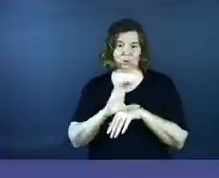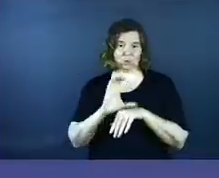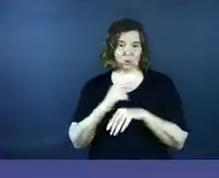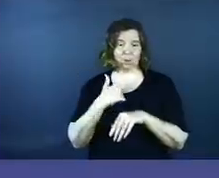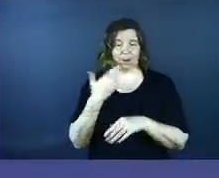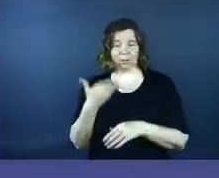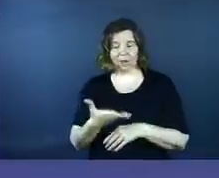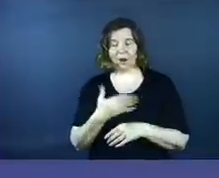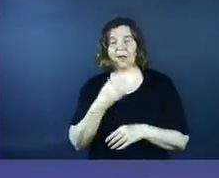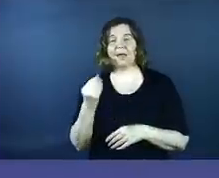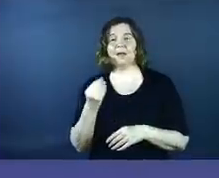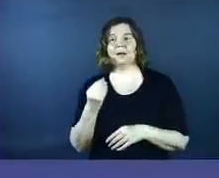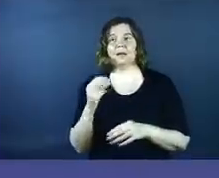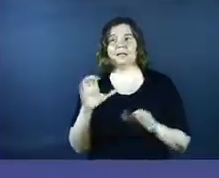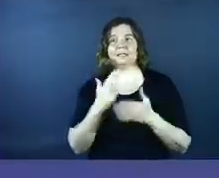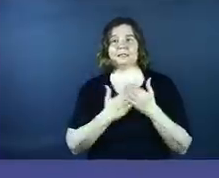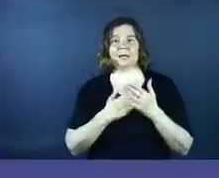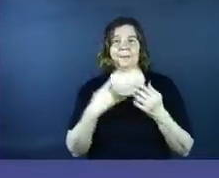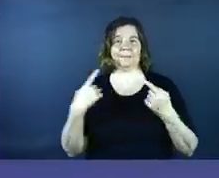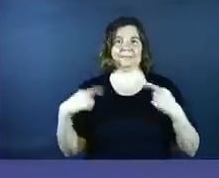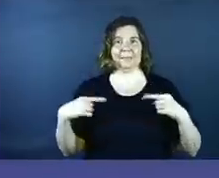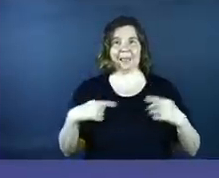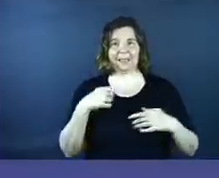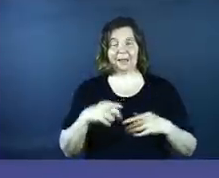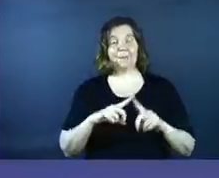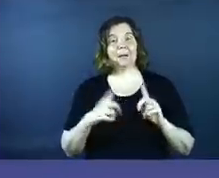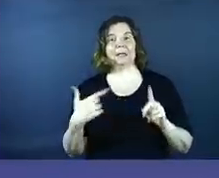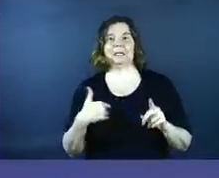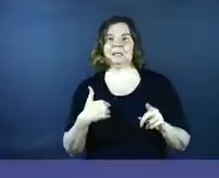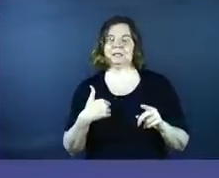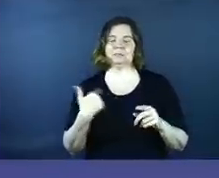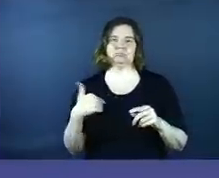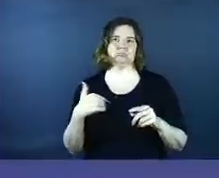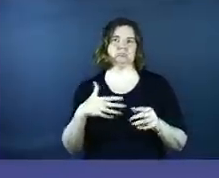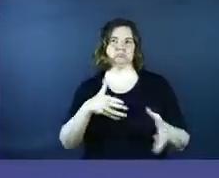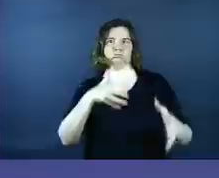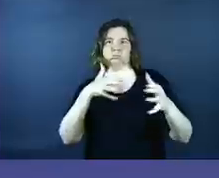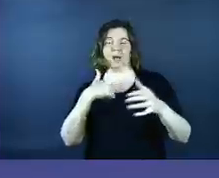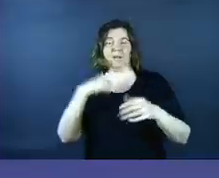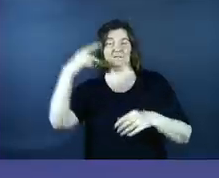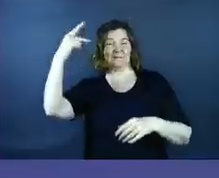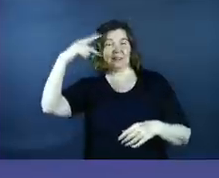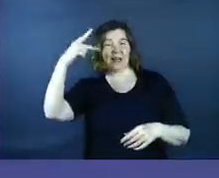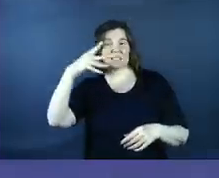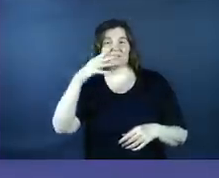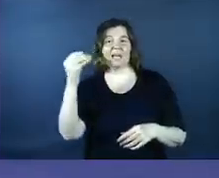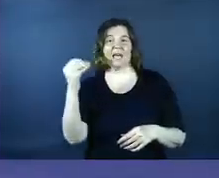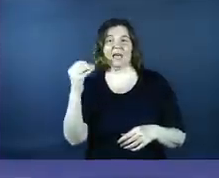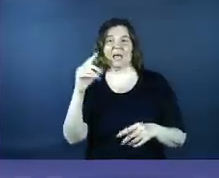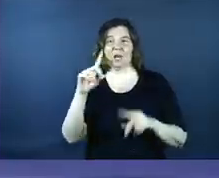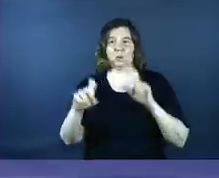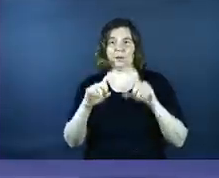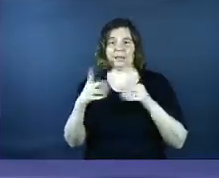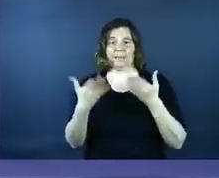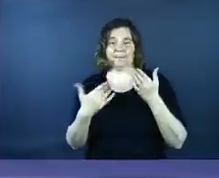when I was there and did some debates there. But he is killer on philosophy and questions that might be keeping you